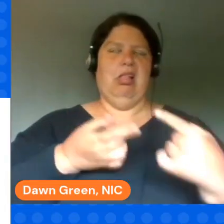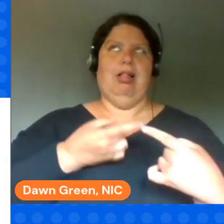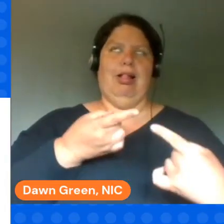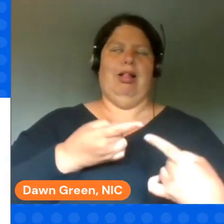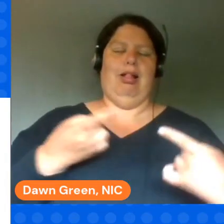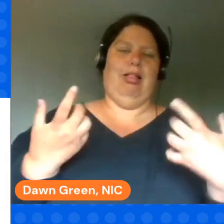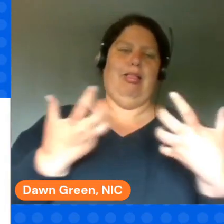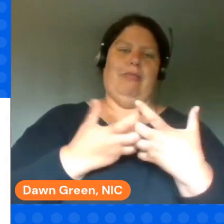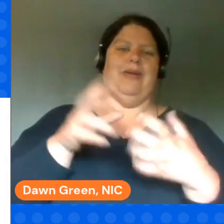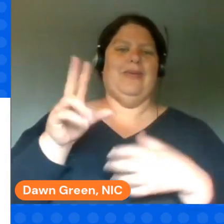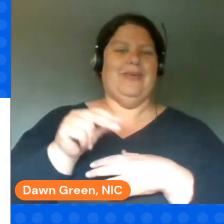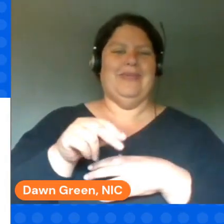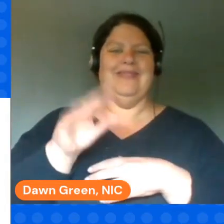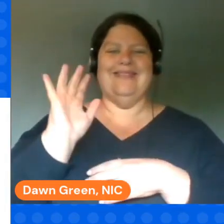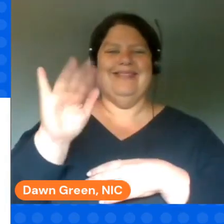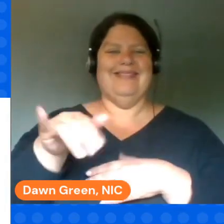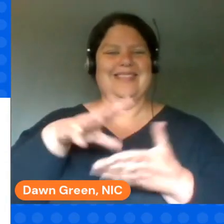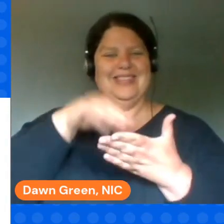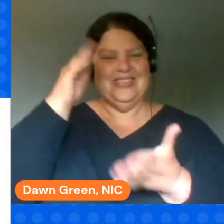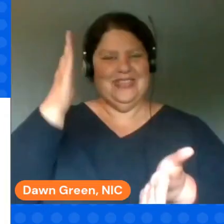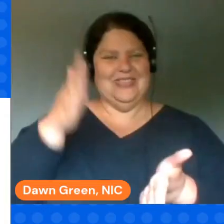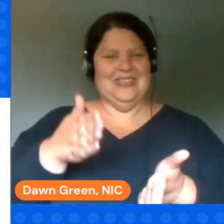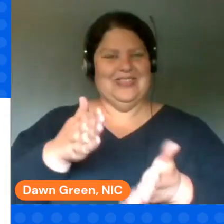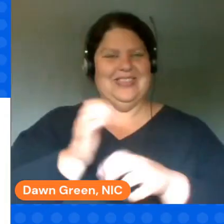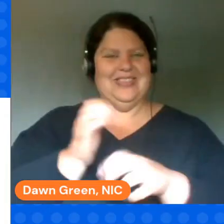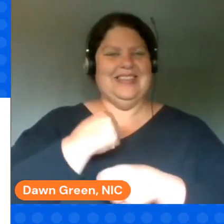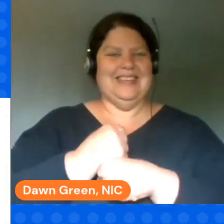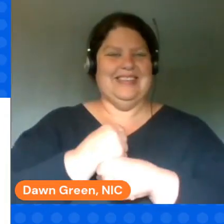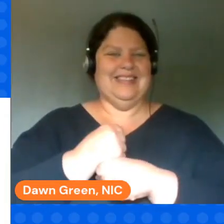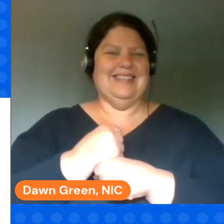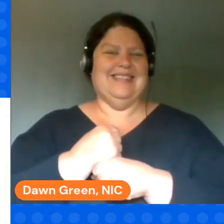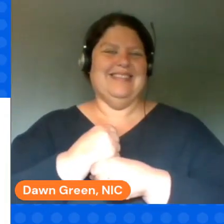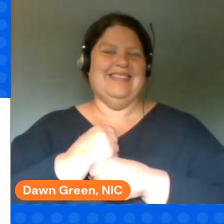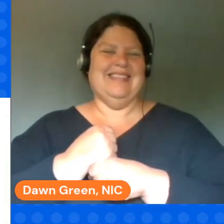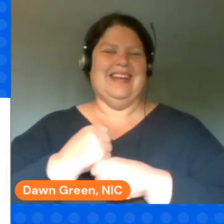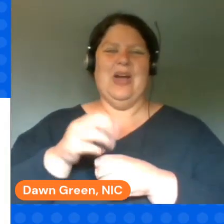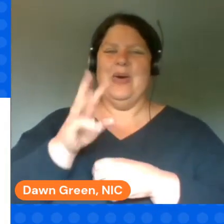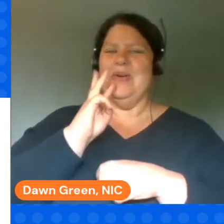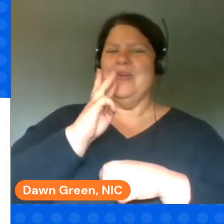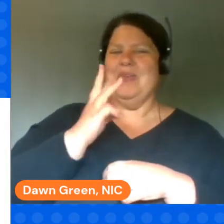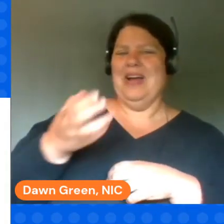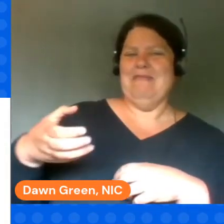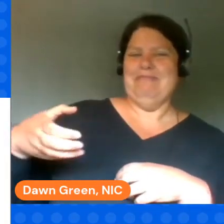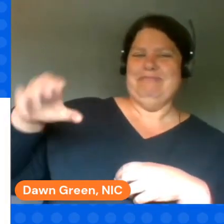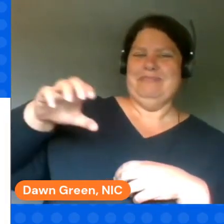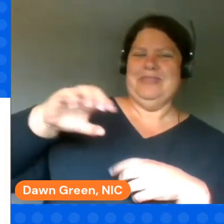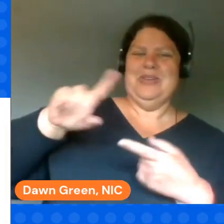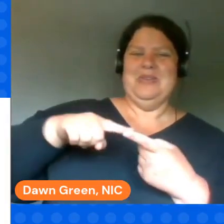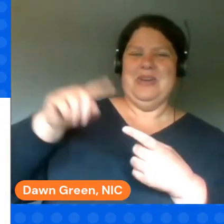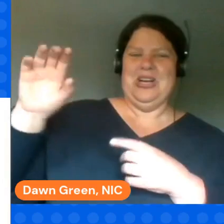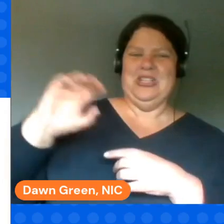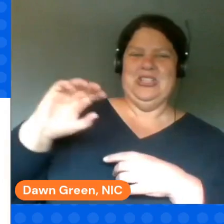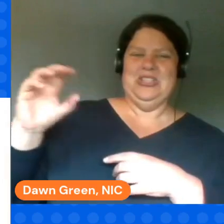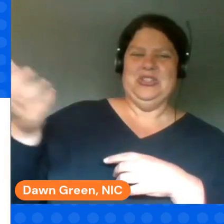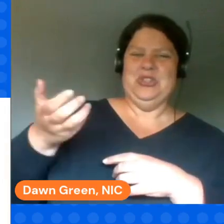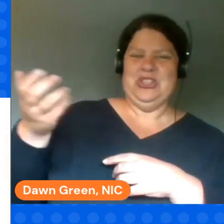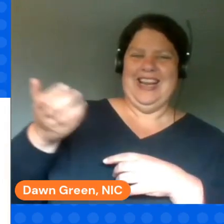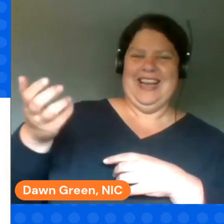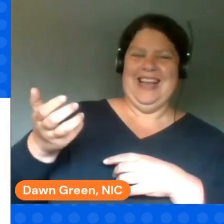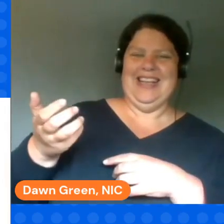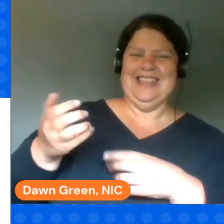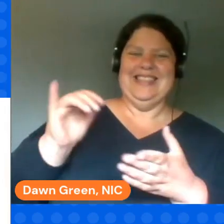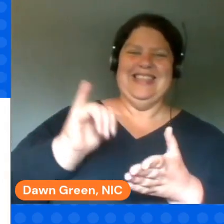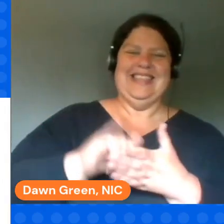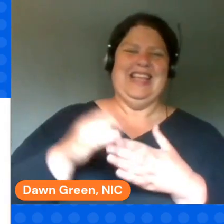student designed a project making a watering can with one of the devices. And when he shakes the watering can, it beams some water over